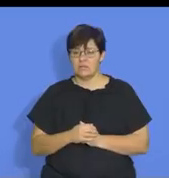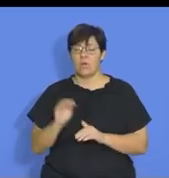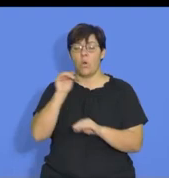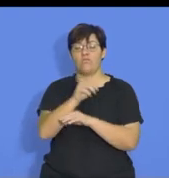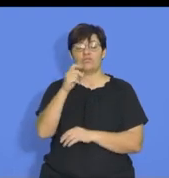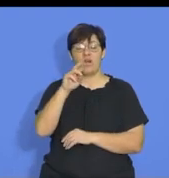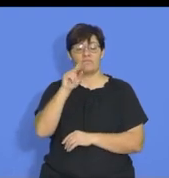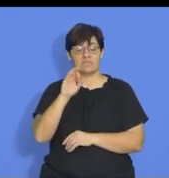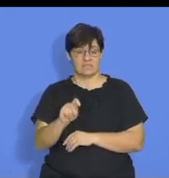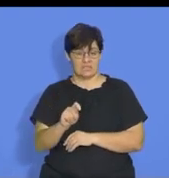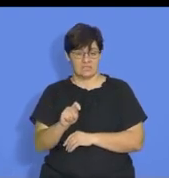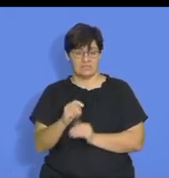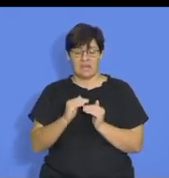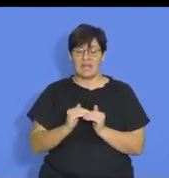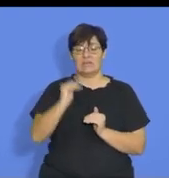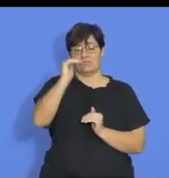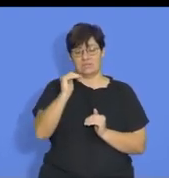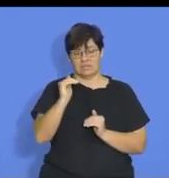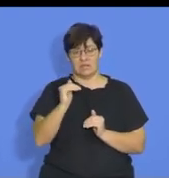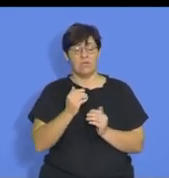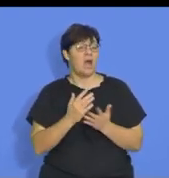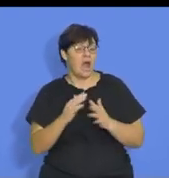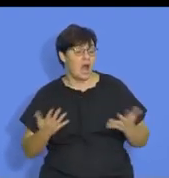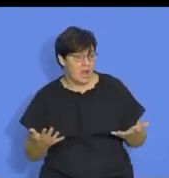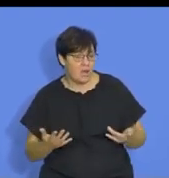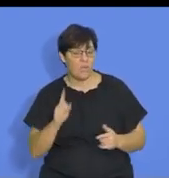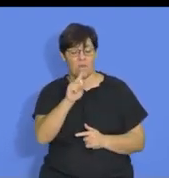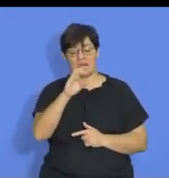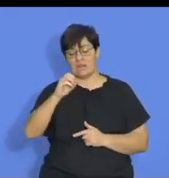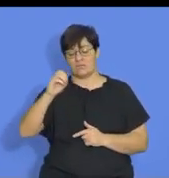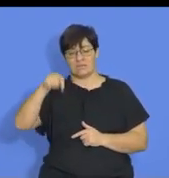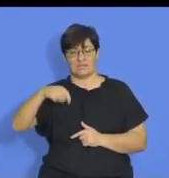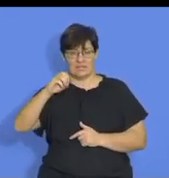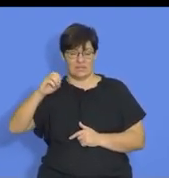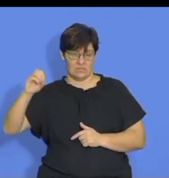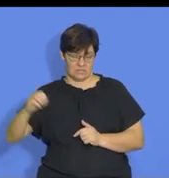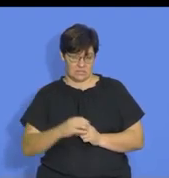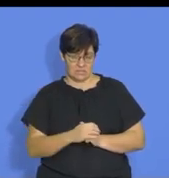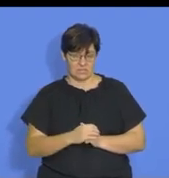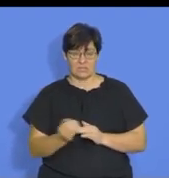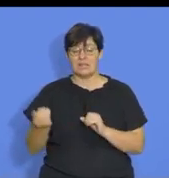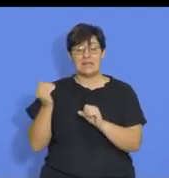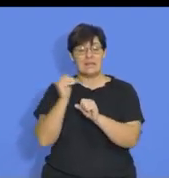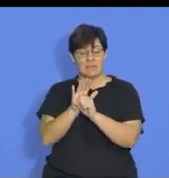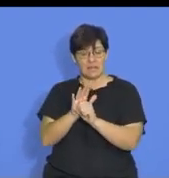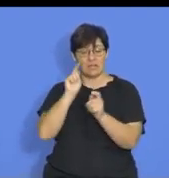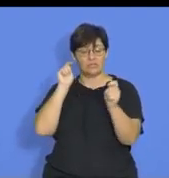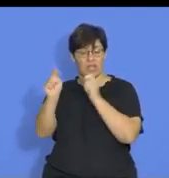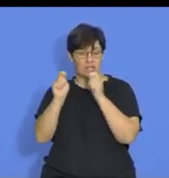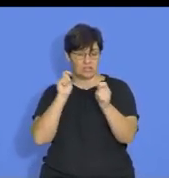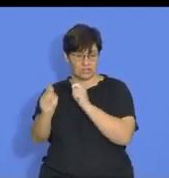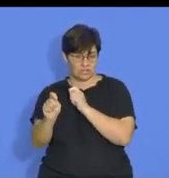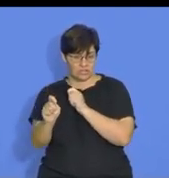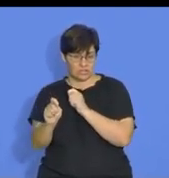our overdraft is now going to increase by 100,000. Right, so the impact,